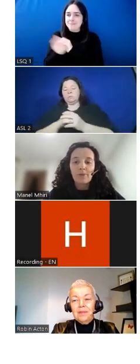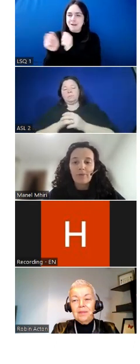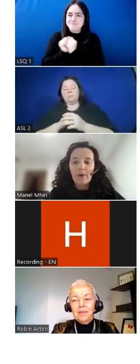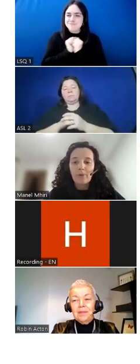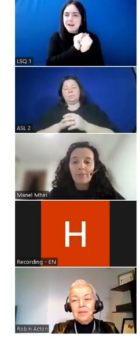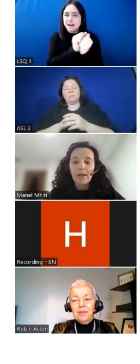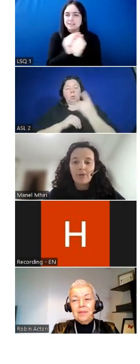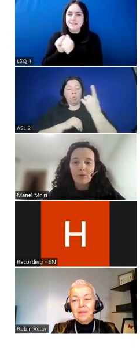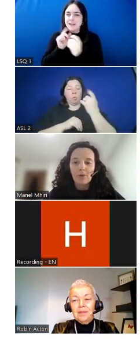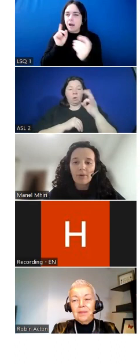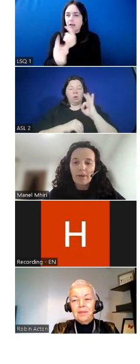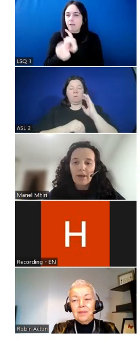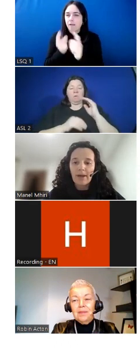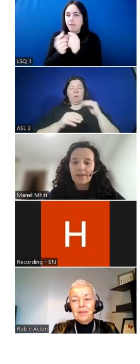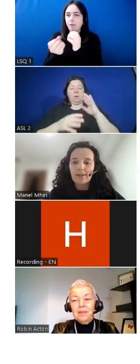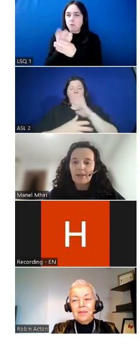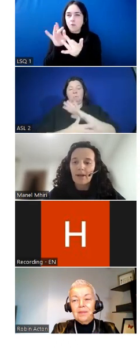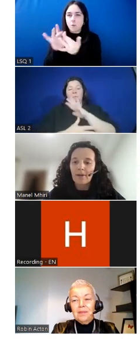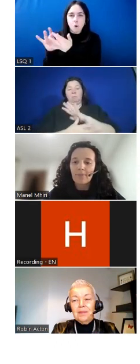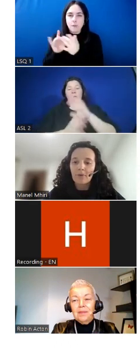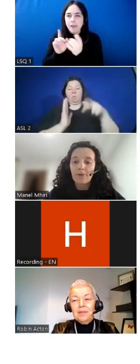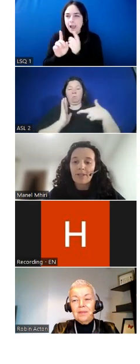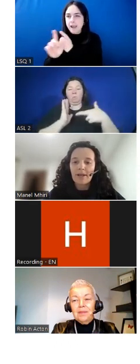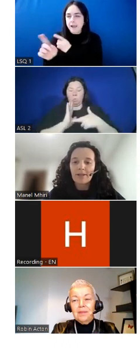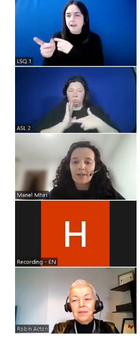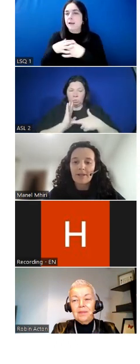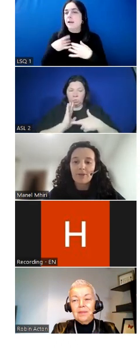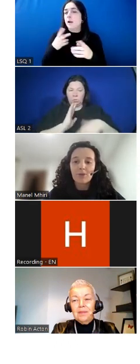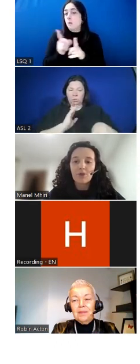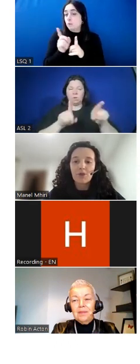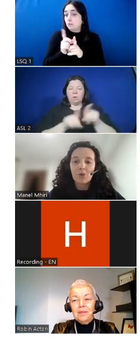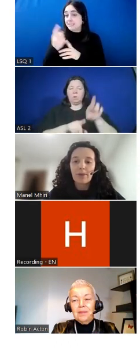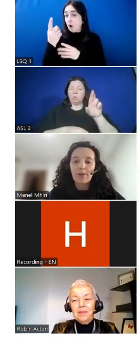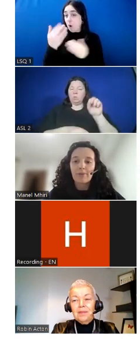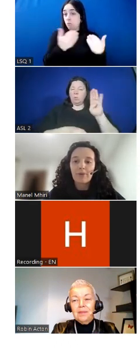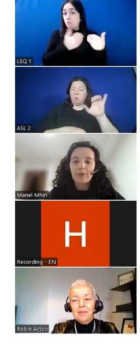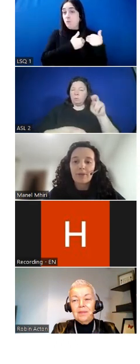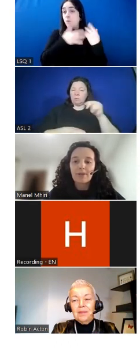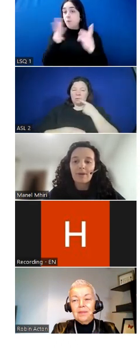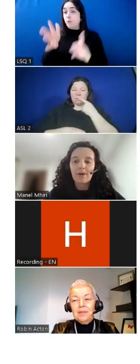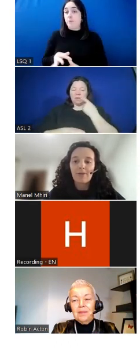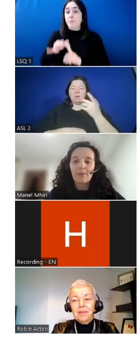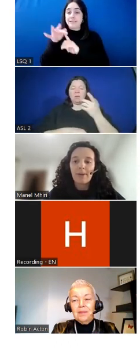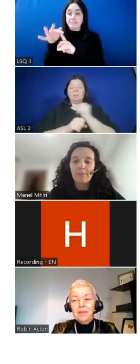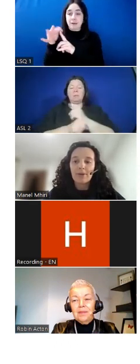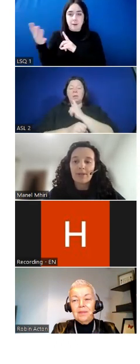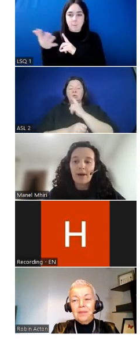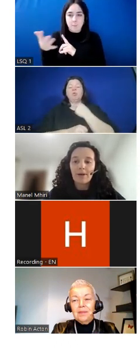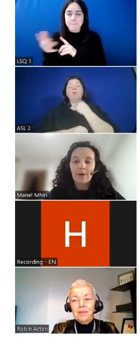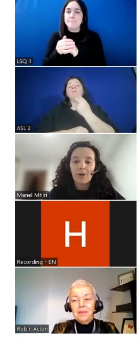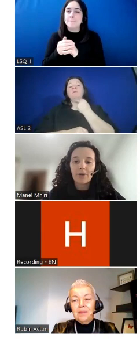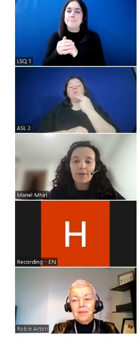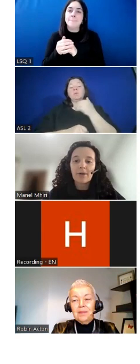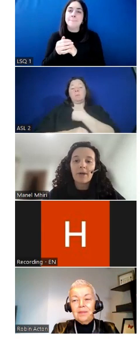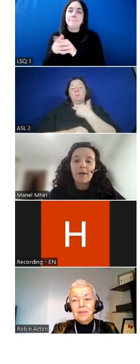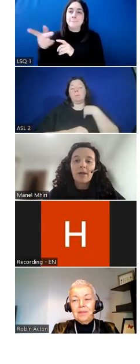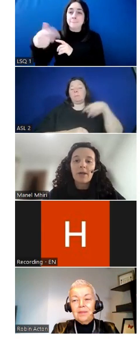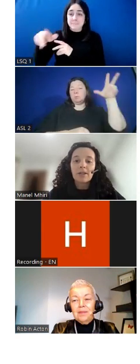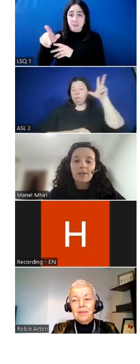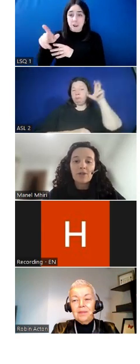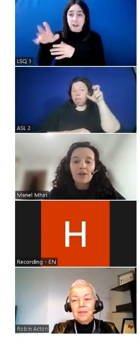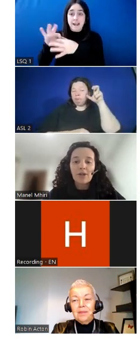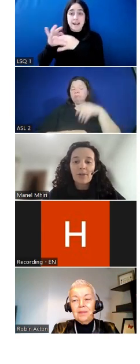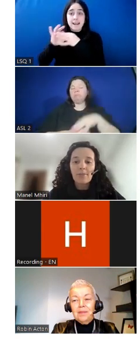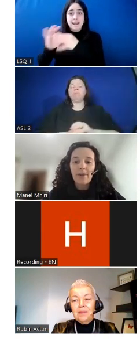And one of our main role, as Robin said, is to ensure that the voices of the members are heard